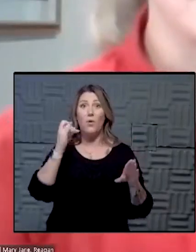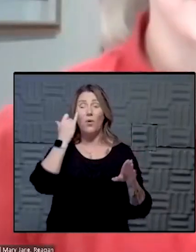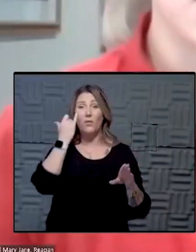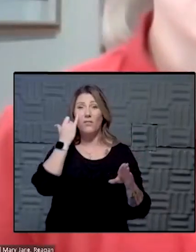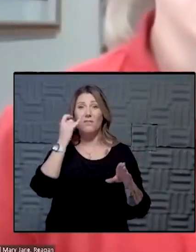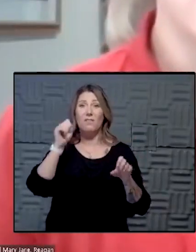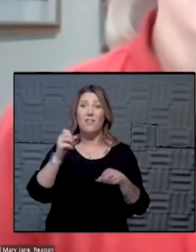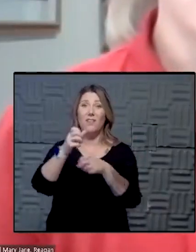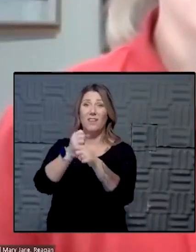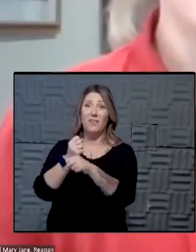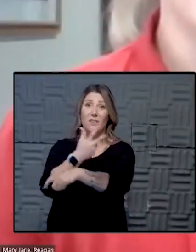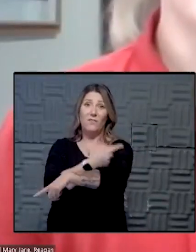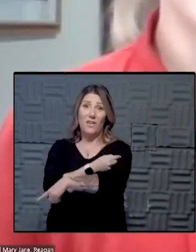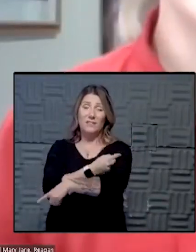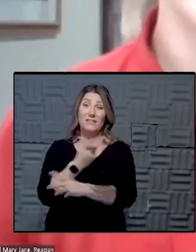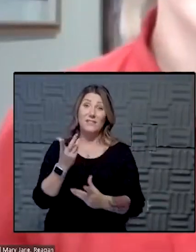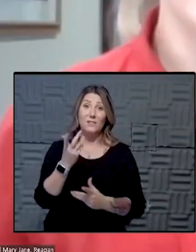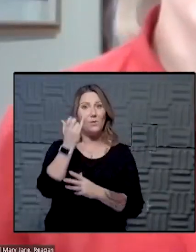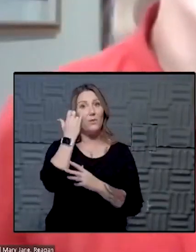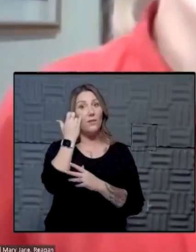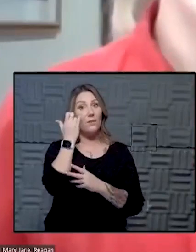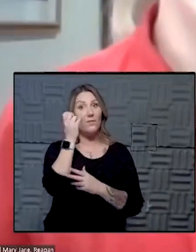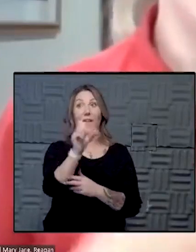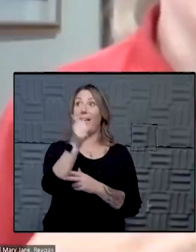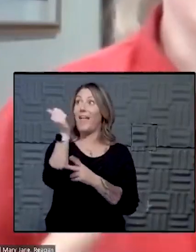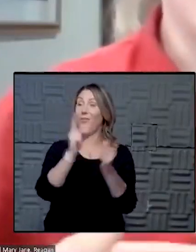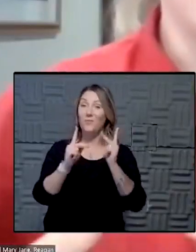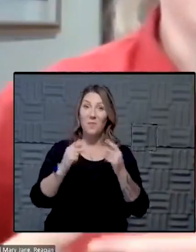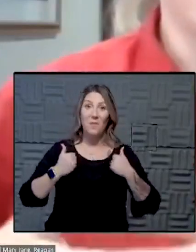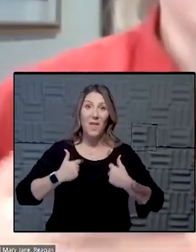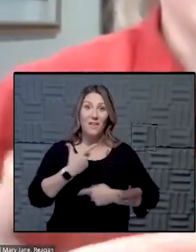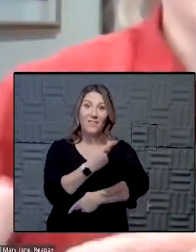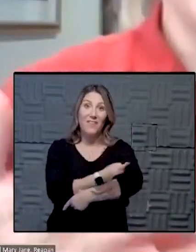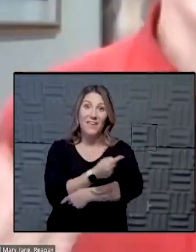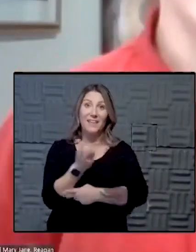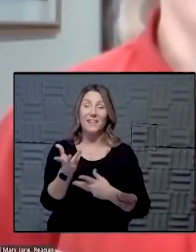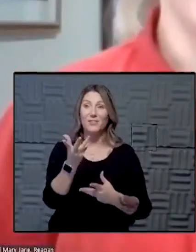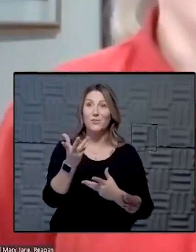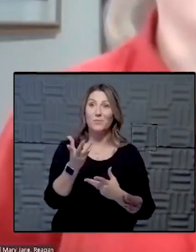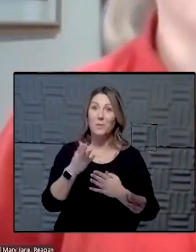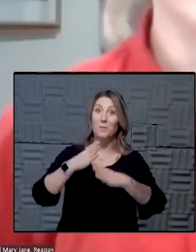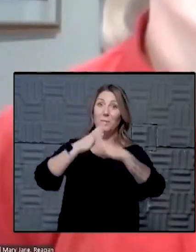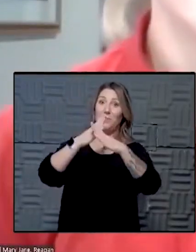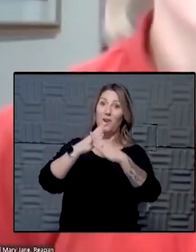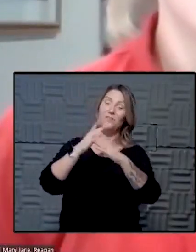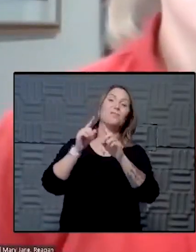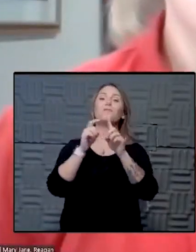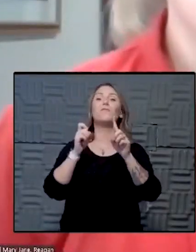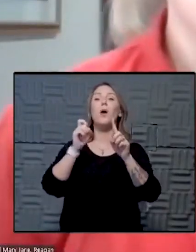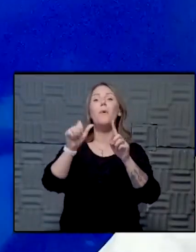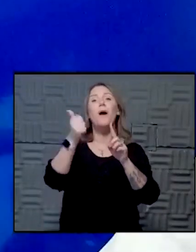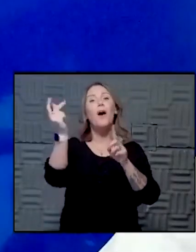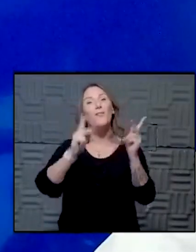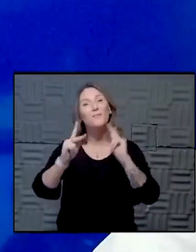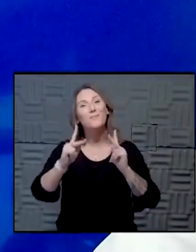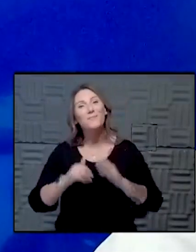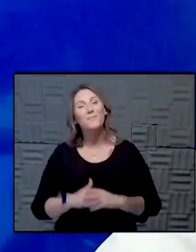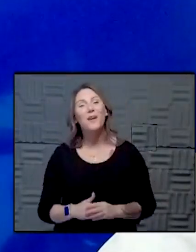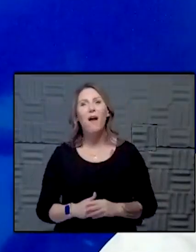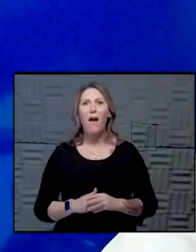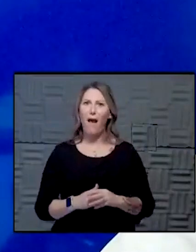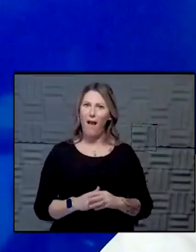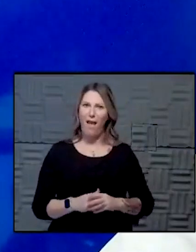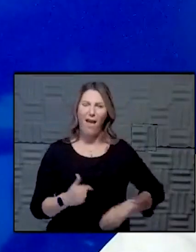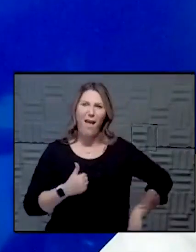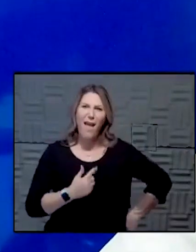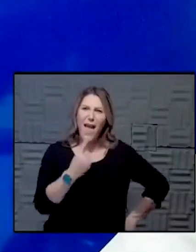the vaccine or not. So as long as everyone else has the vaccine, she's kind of already protected by everyone else. You know, y'all, I think you